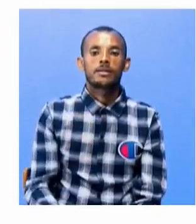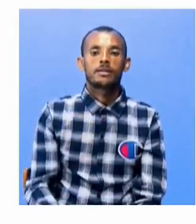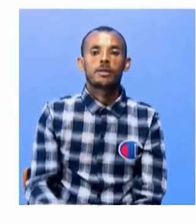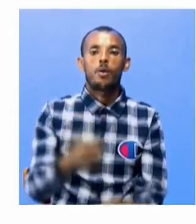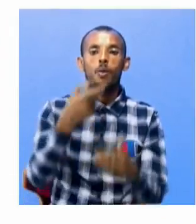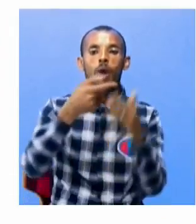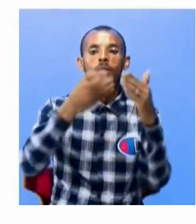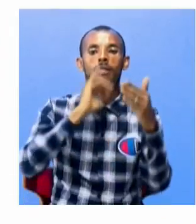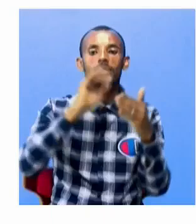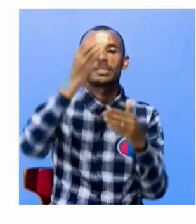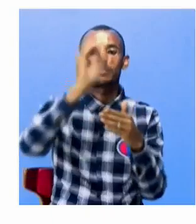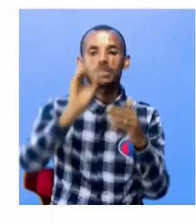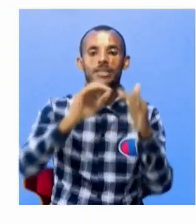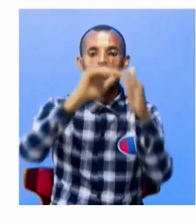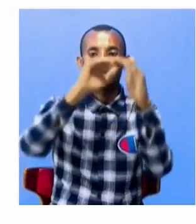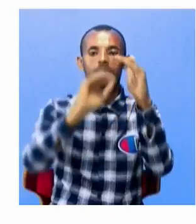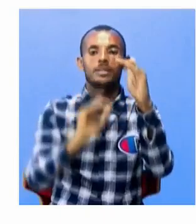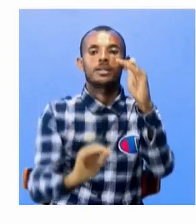What is the percent decrease?